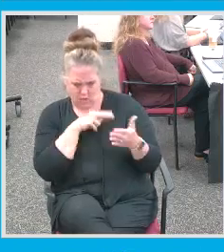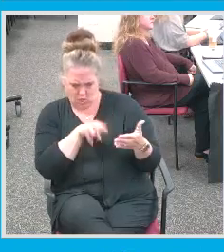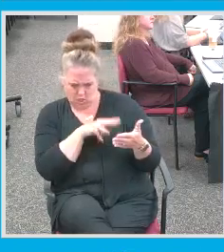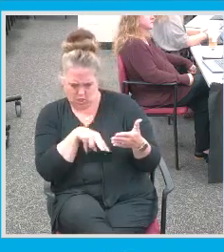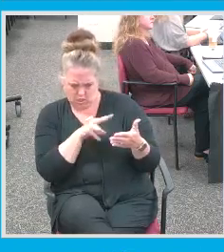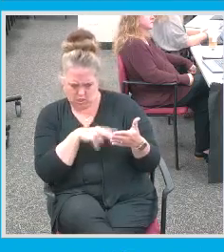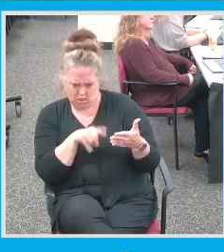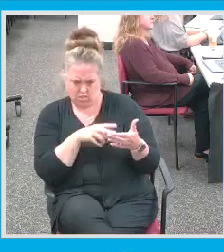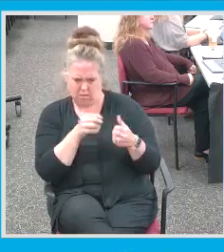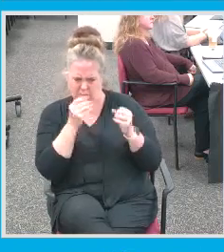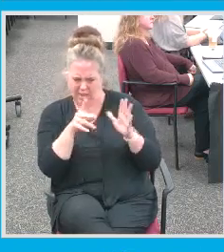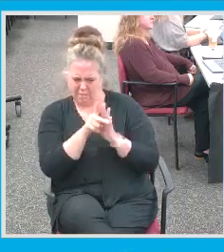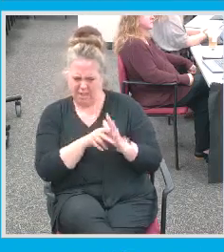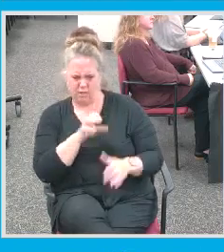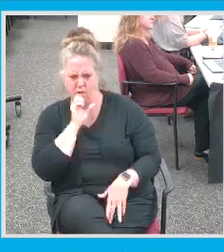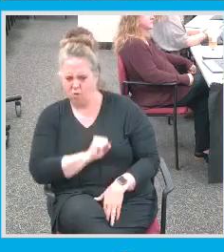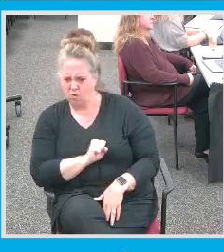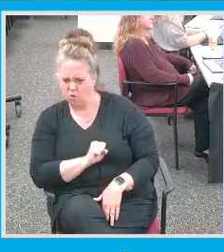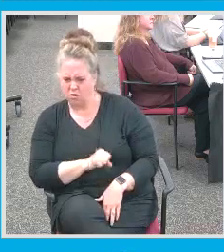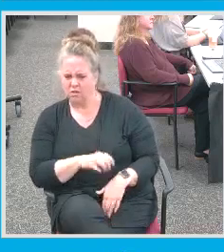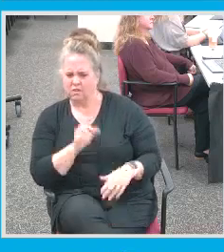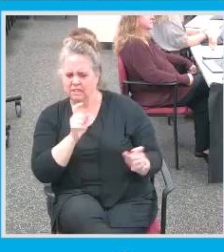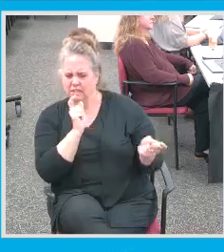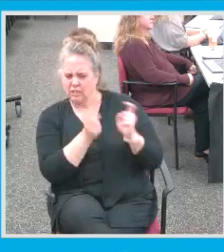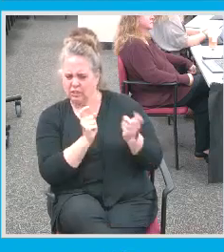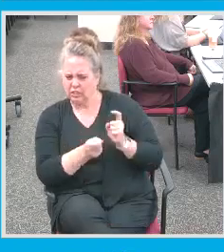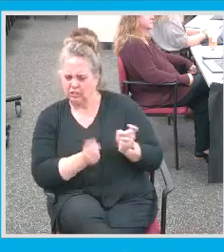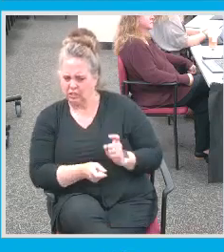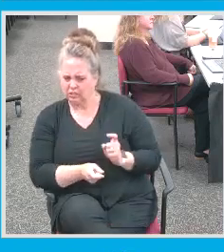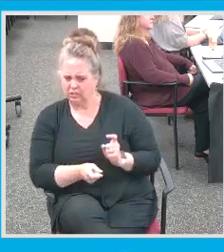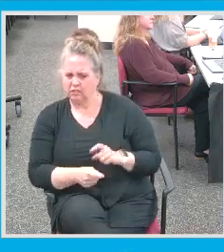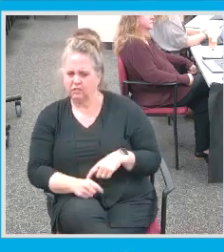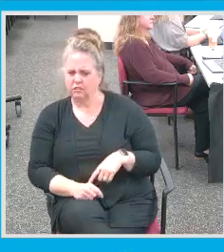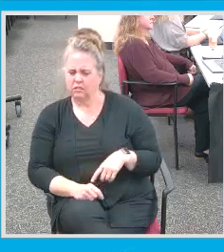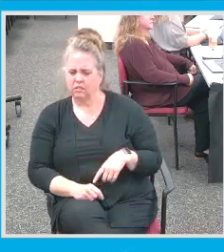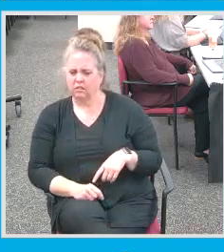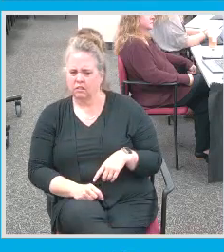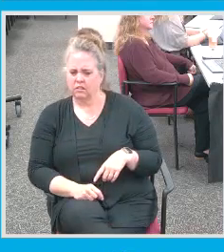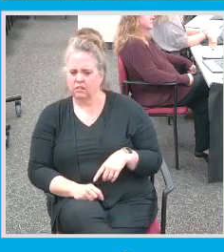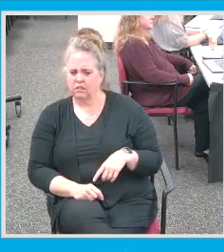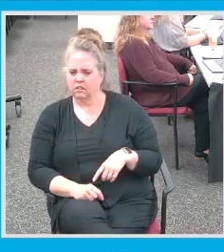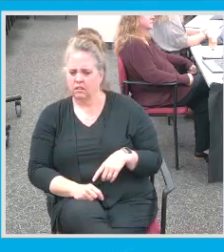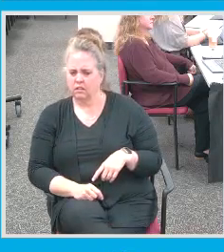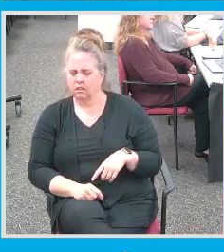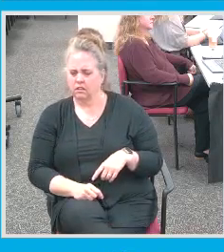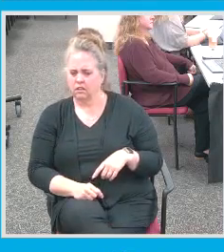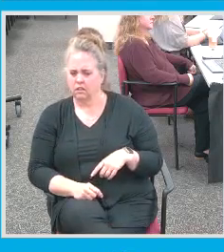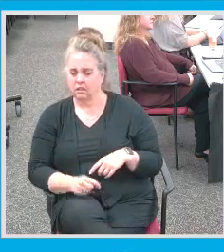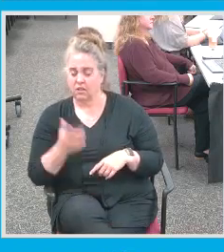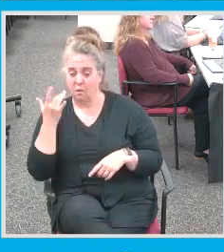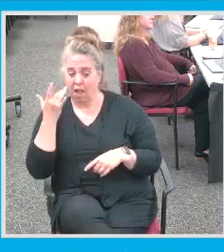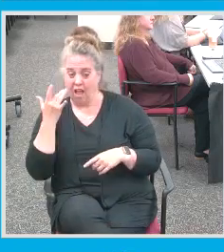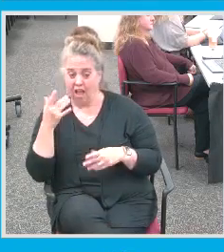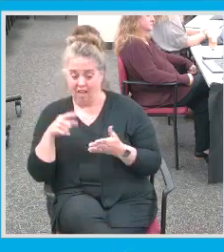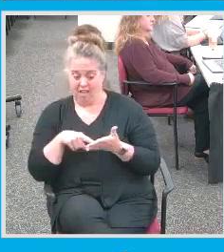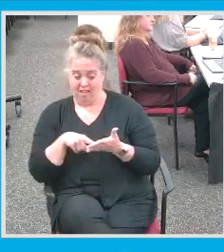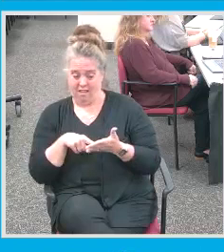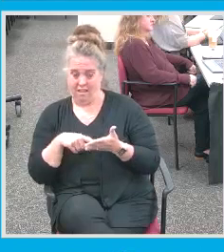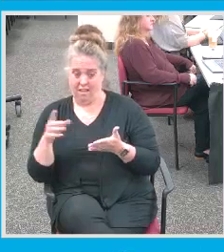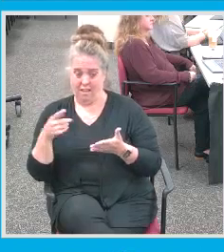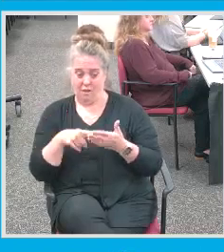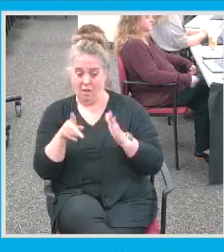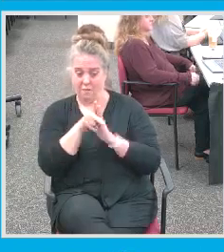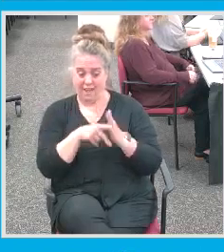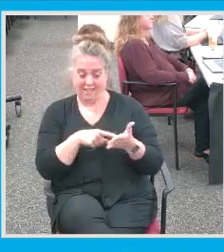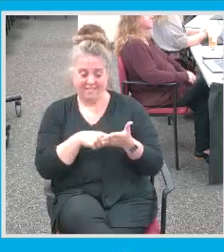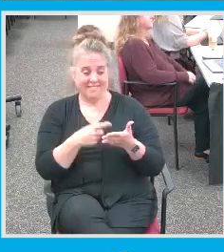even got challenged by some parents when we caught kids vaping. They're saying, well, it only talks about tobacco and cigarettes, not actually vape. So the principals